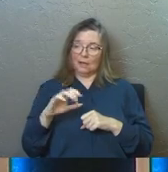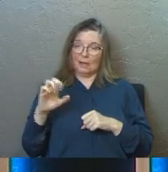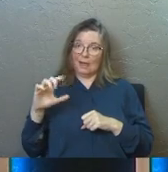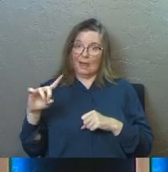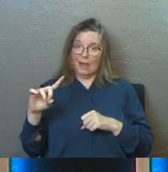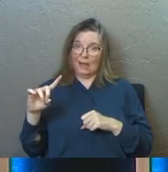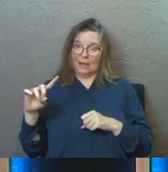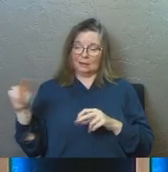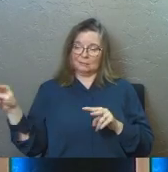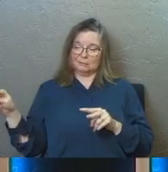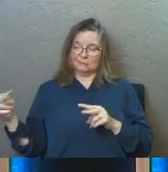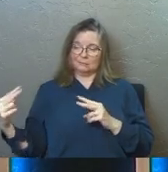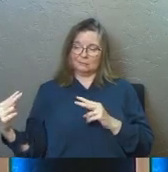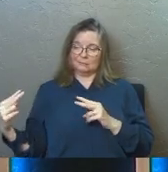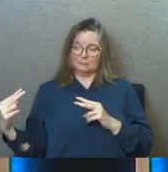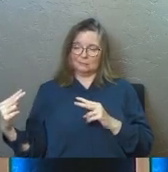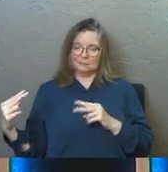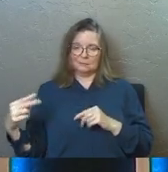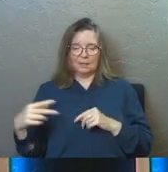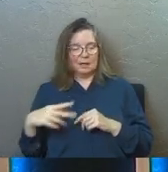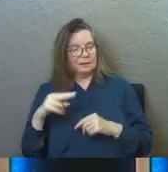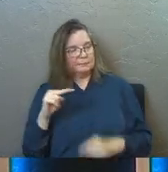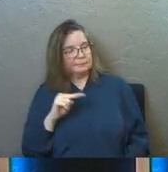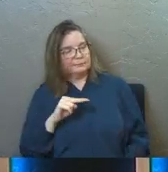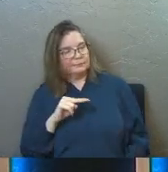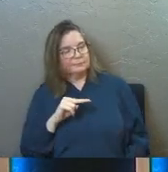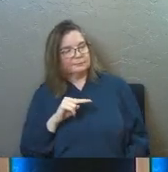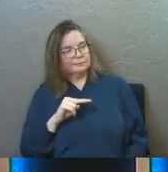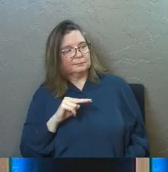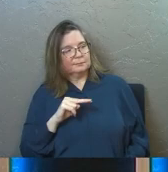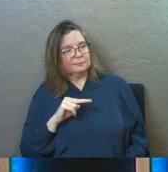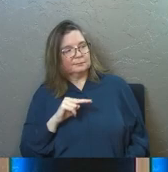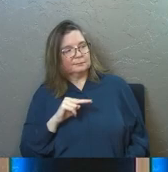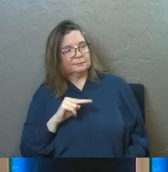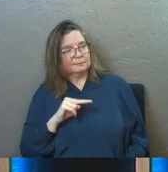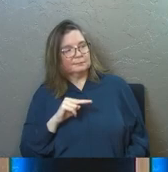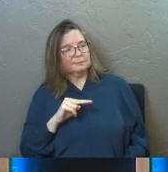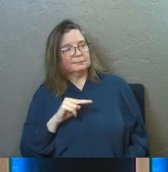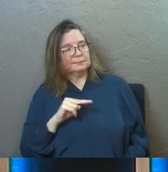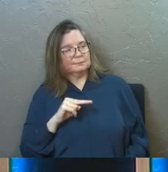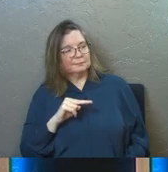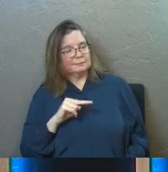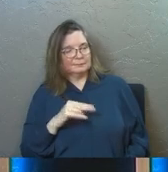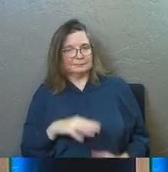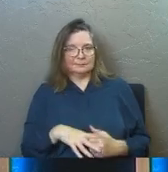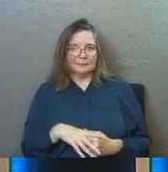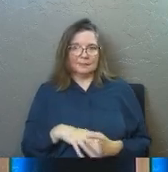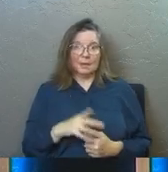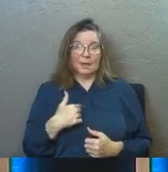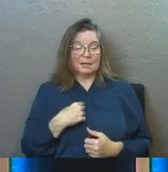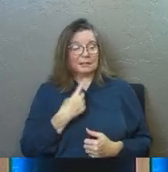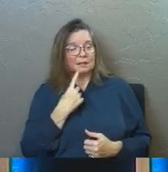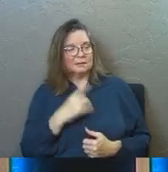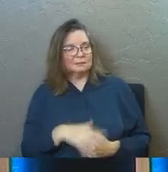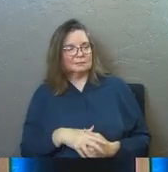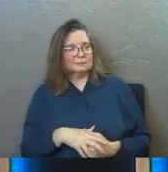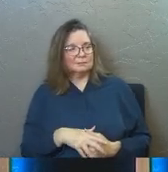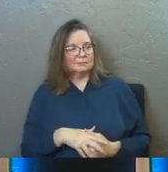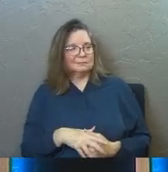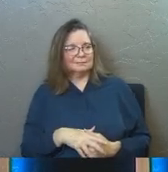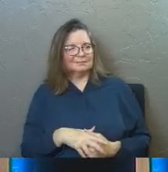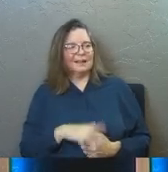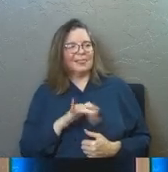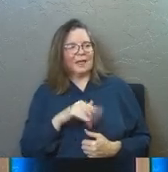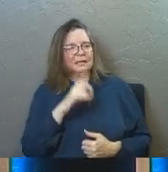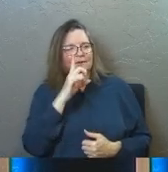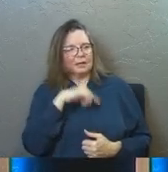right side, I believe, and Ed is sitting over here, and he's just looking at me. Uh-huh. And all he says is,